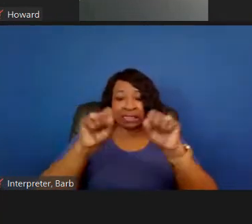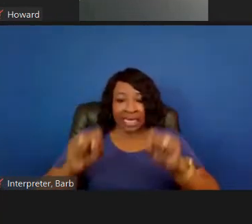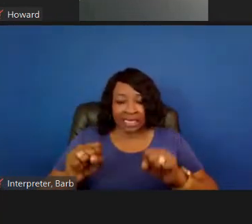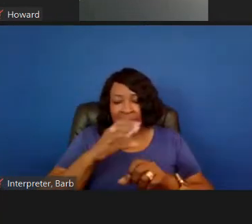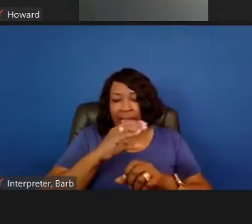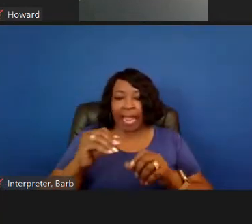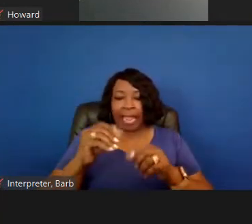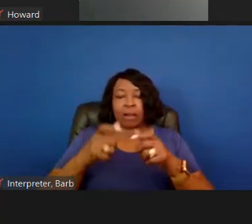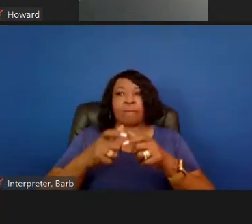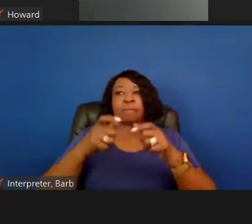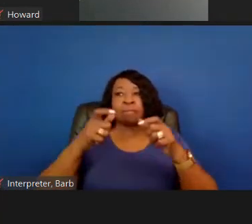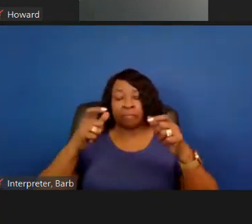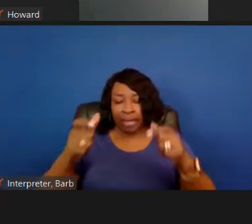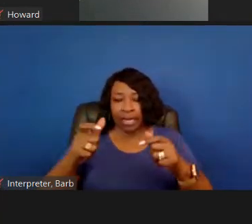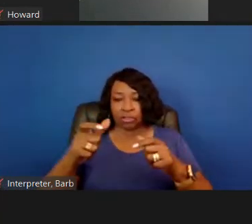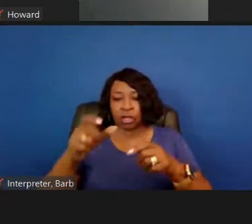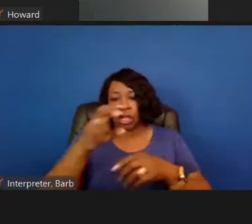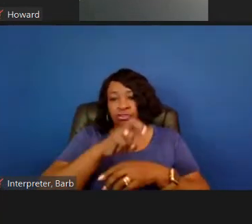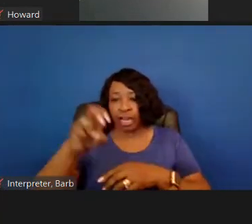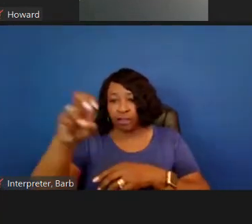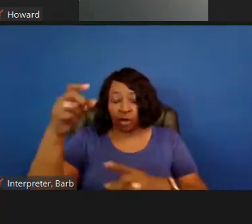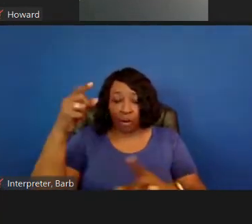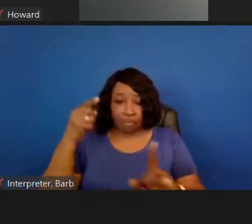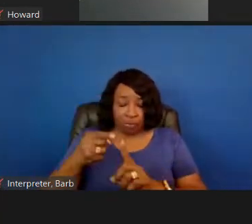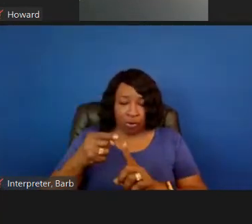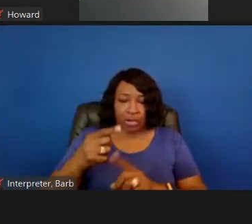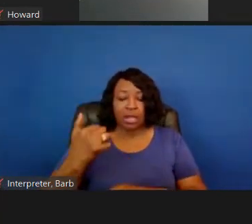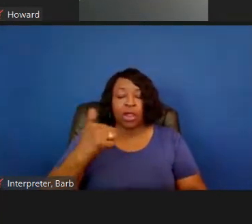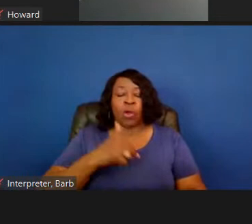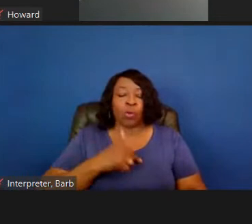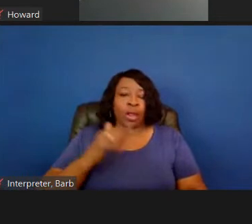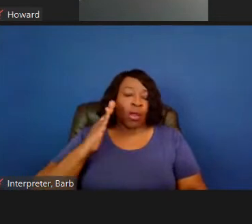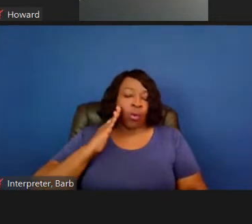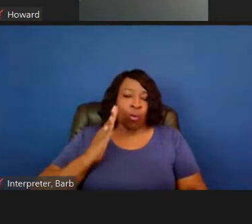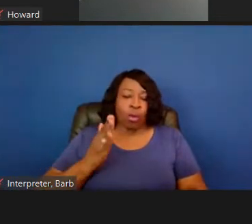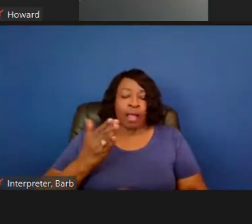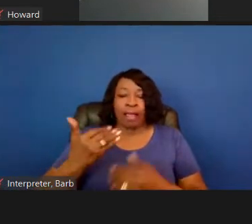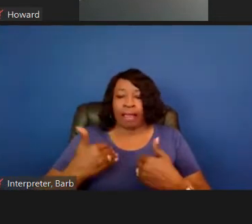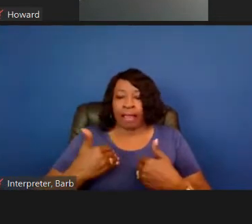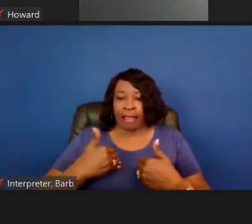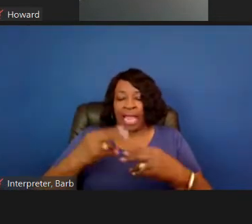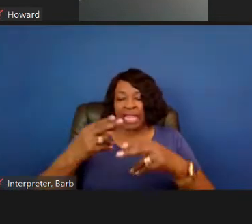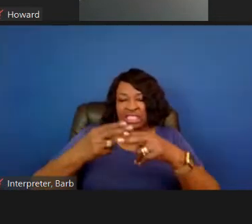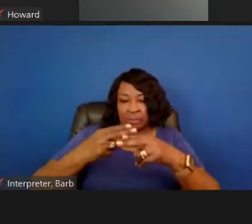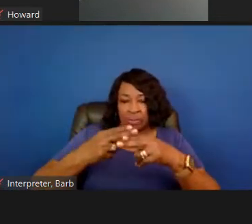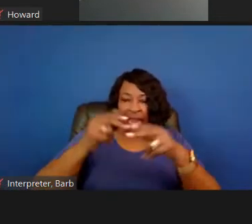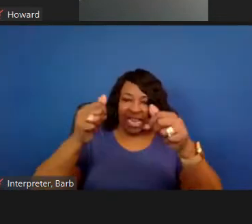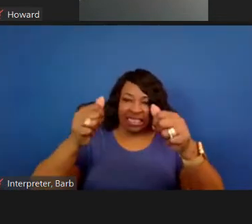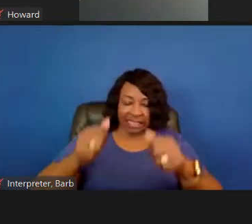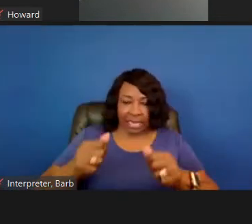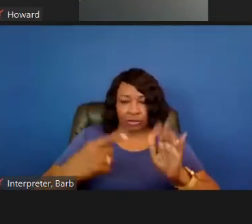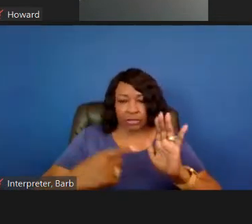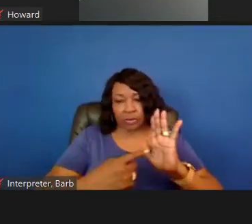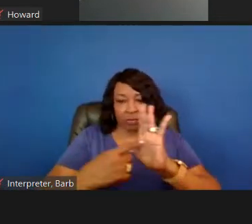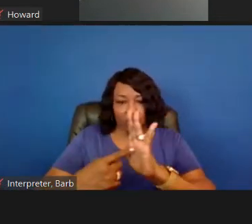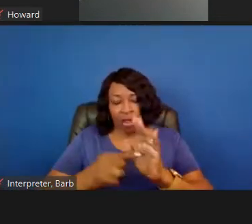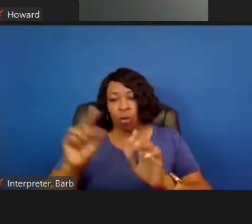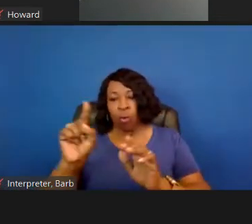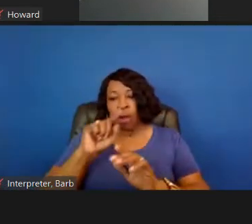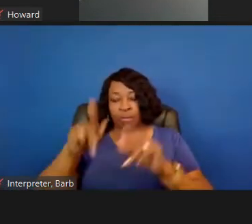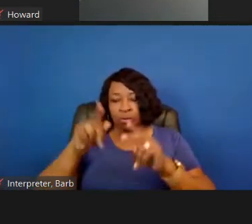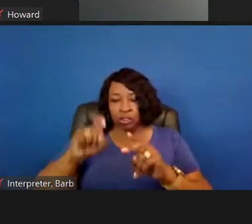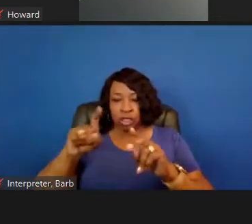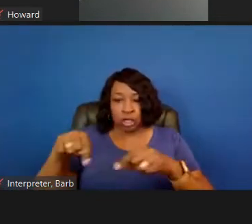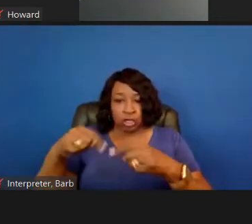point, we are going to have temporary signage that reflects where people should